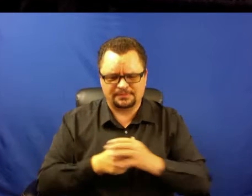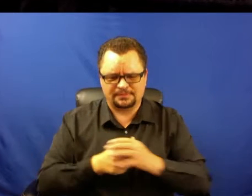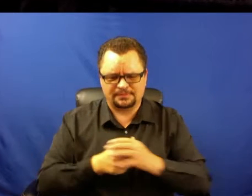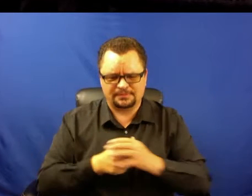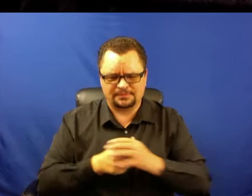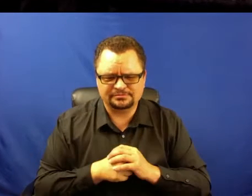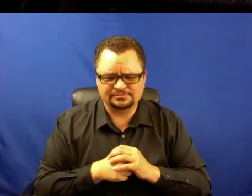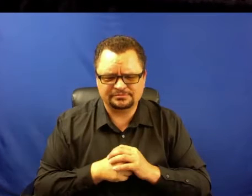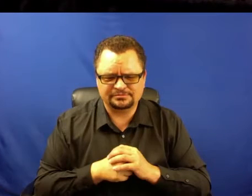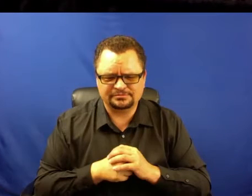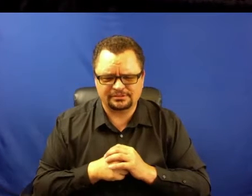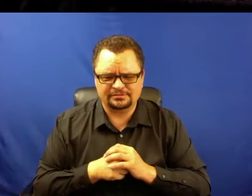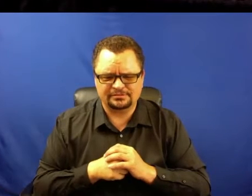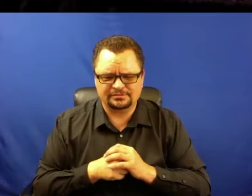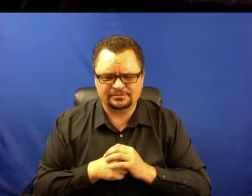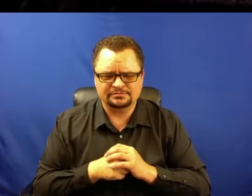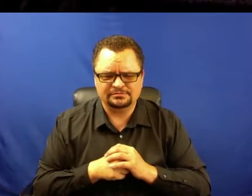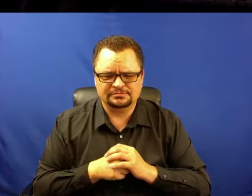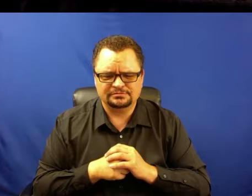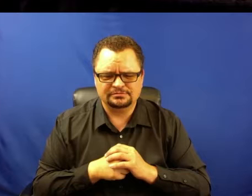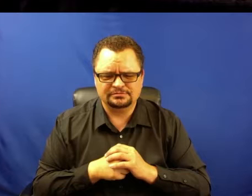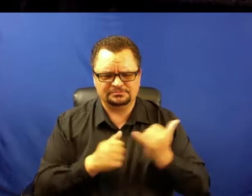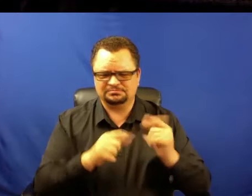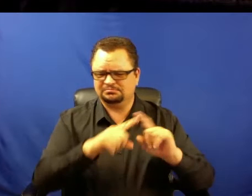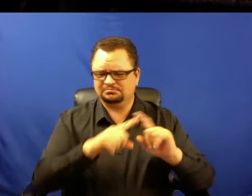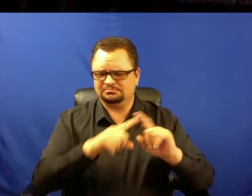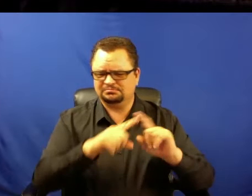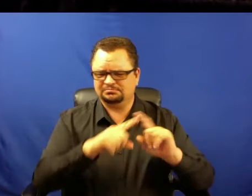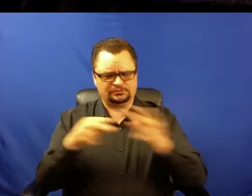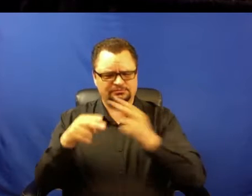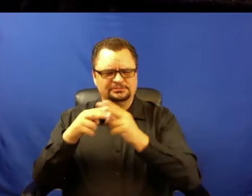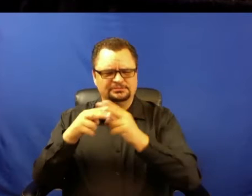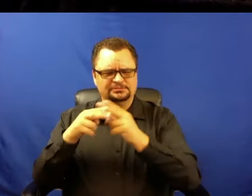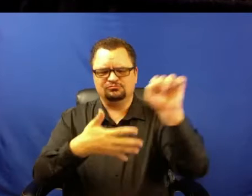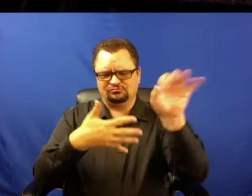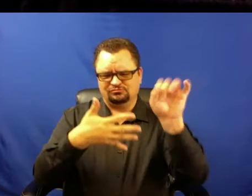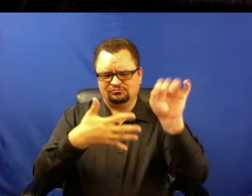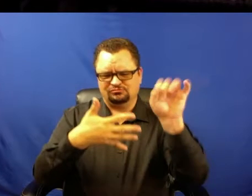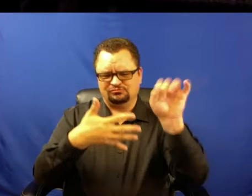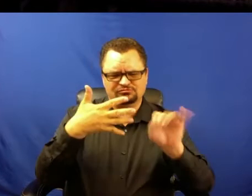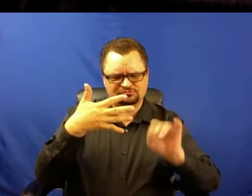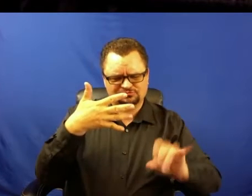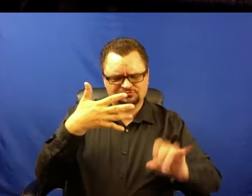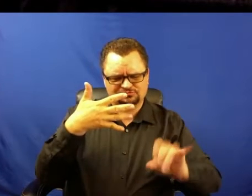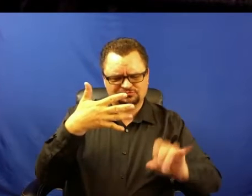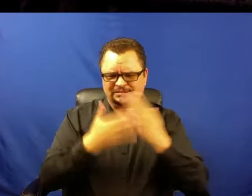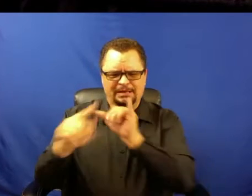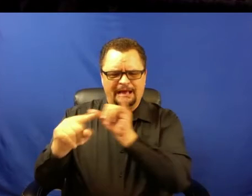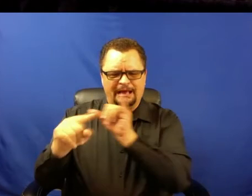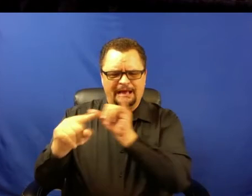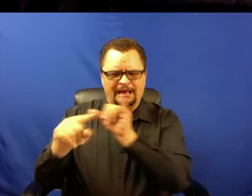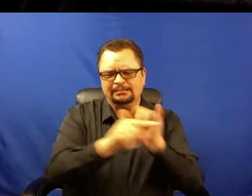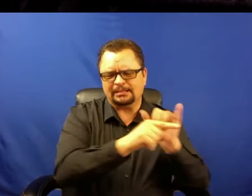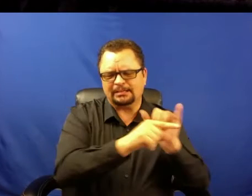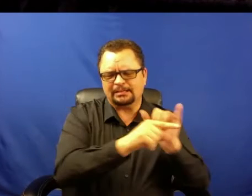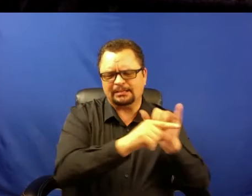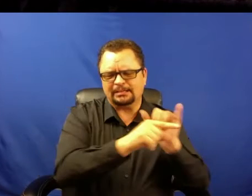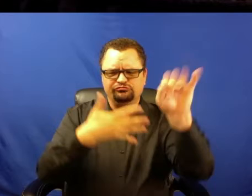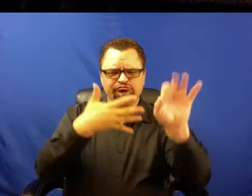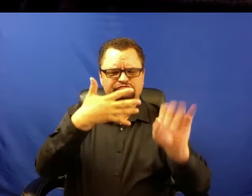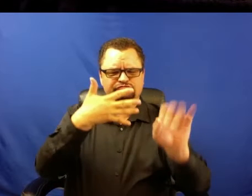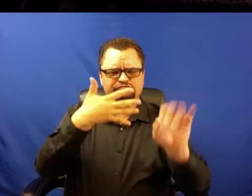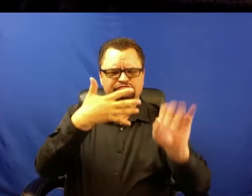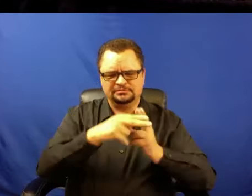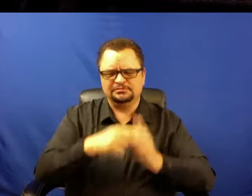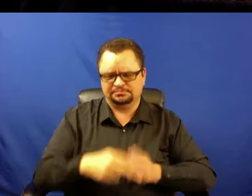Yamamura. And this is only one effort that you all have been involved in, and we're so grateful for your work because I know